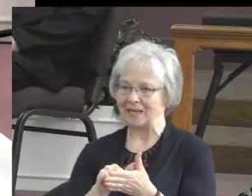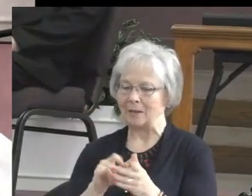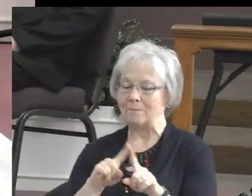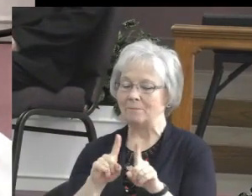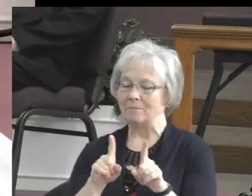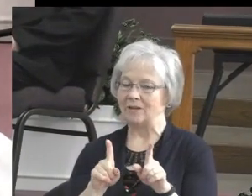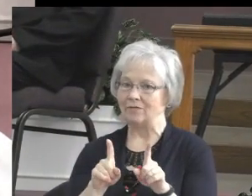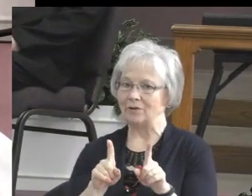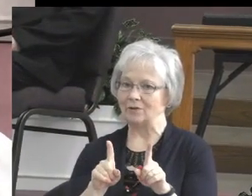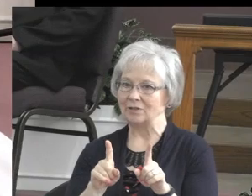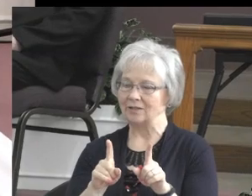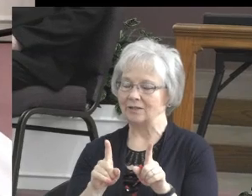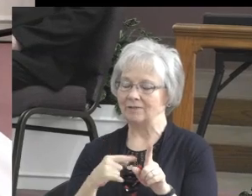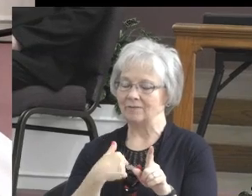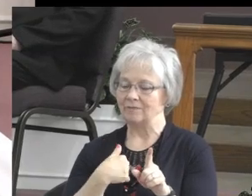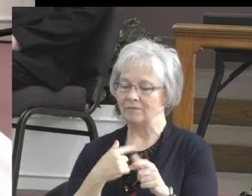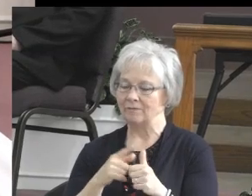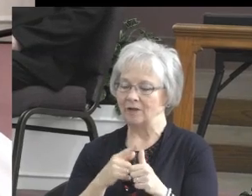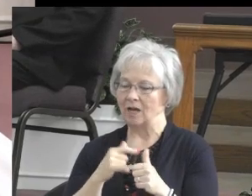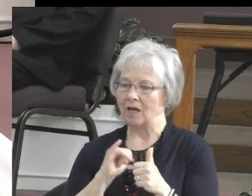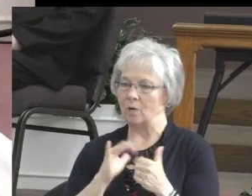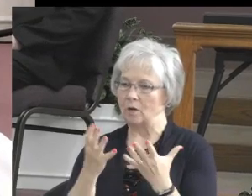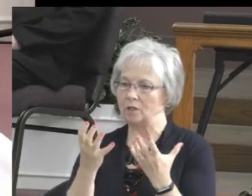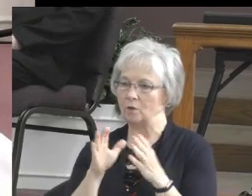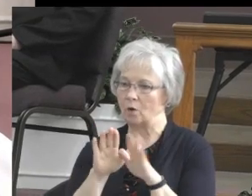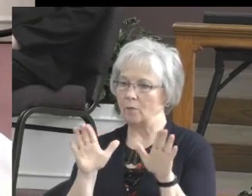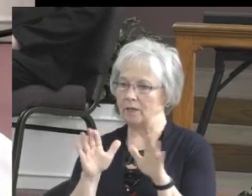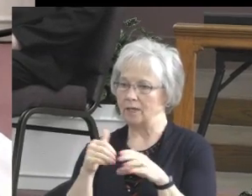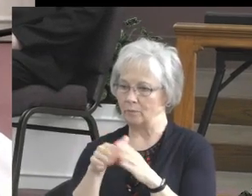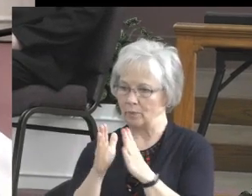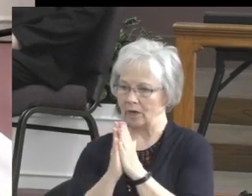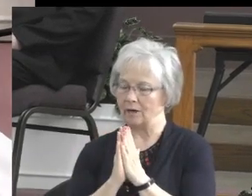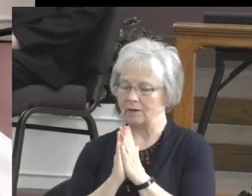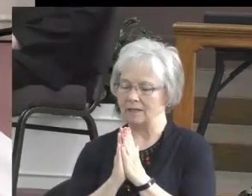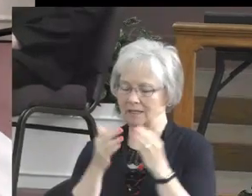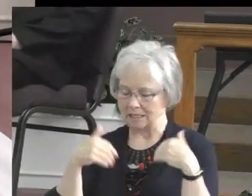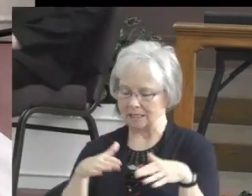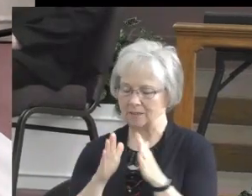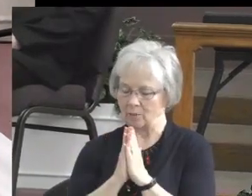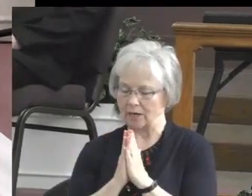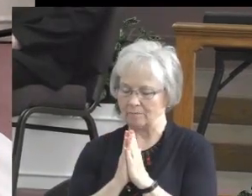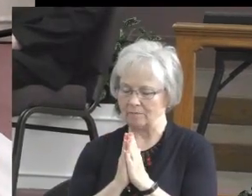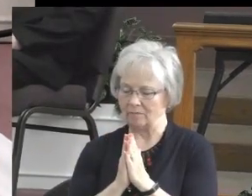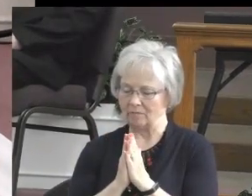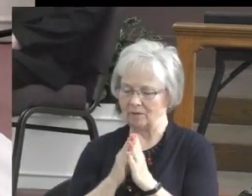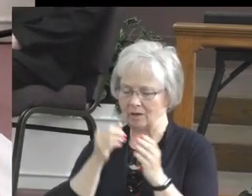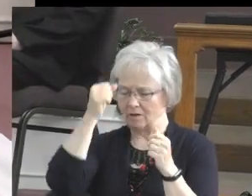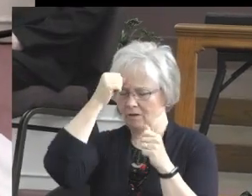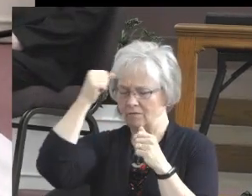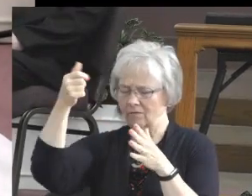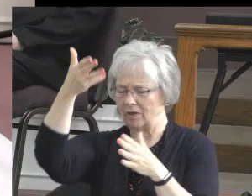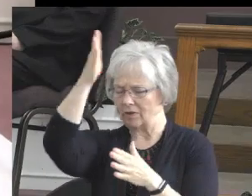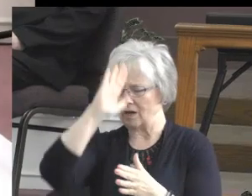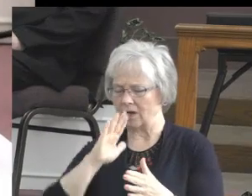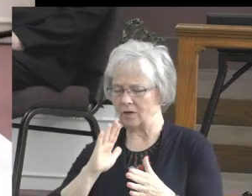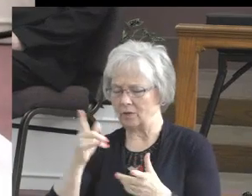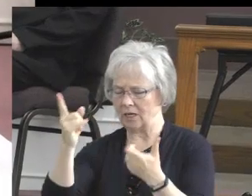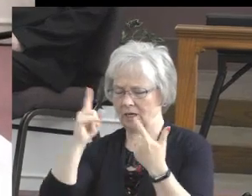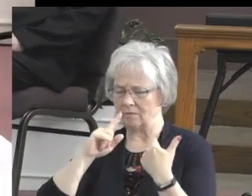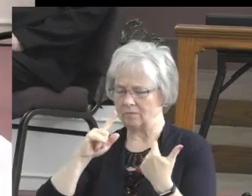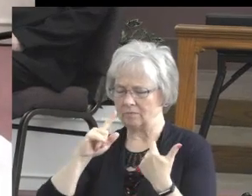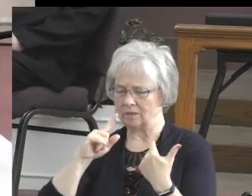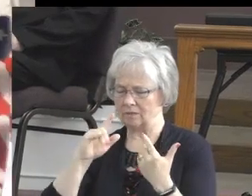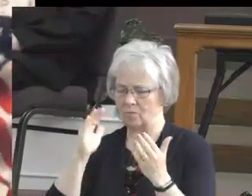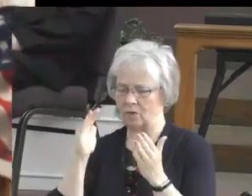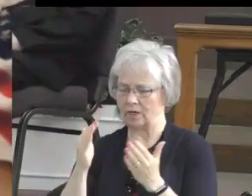prayer, and then we're going to start our service off together. So let's pray together. Father God, as we come before you this morning, we are grateful for the opportunity of